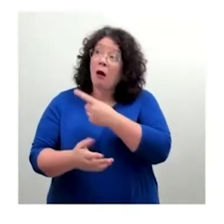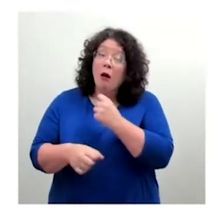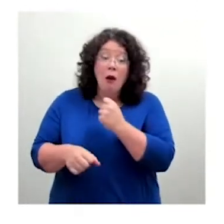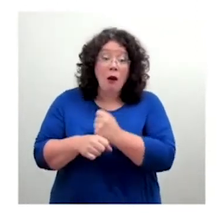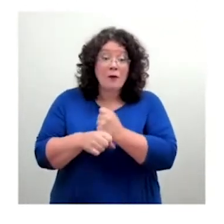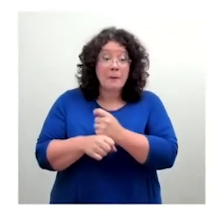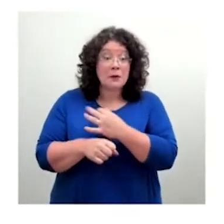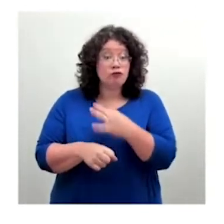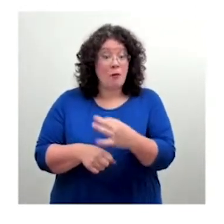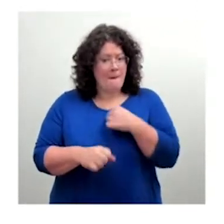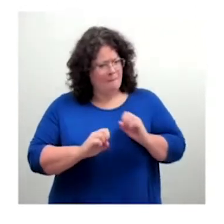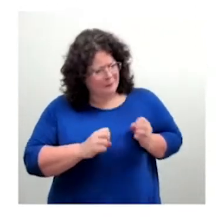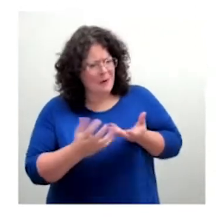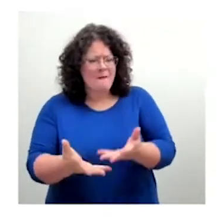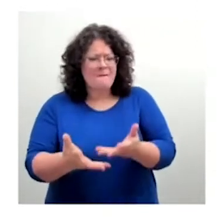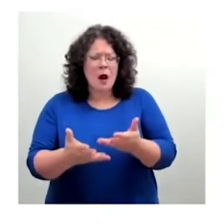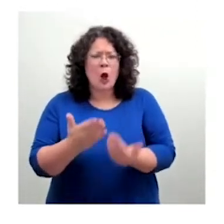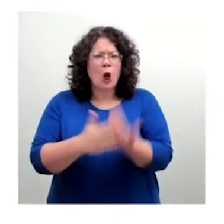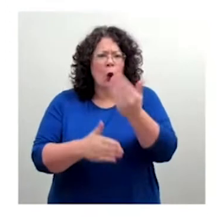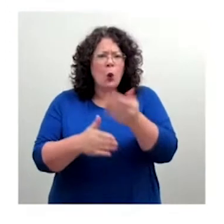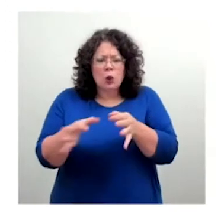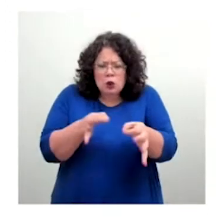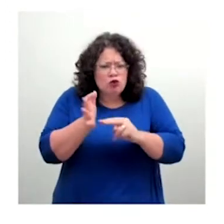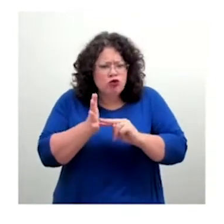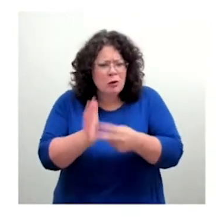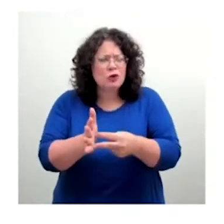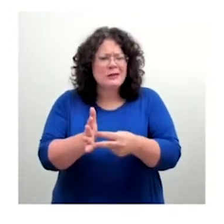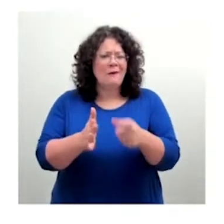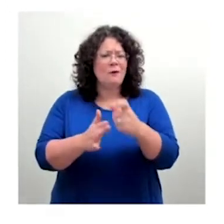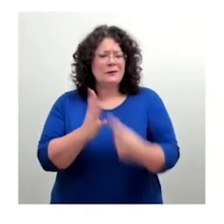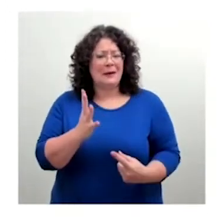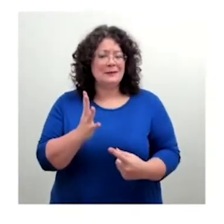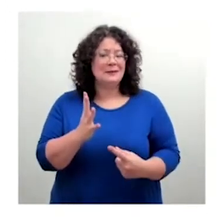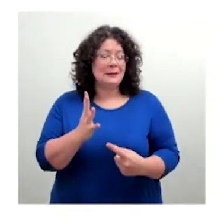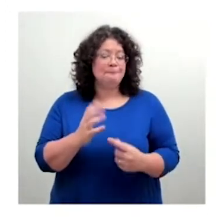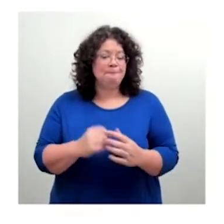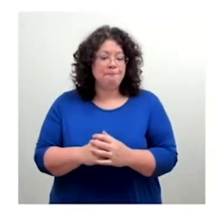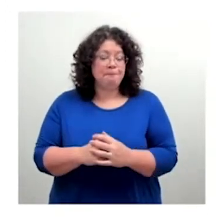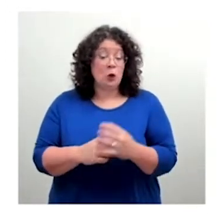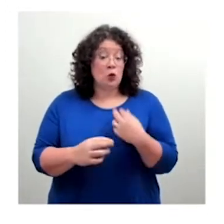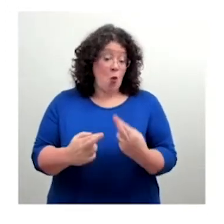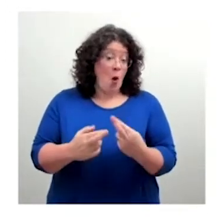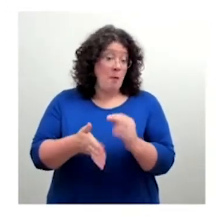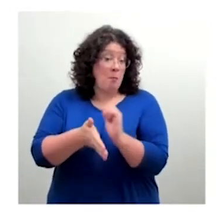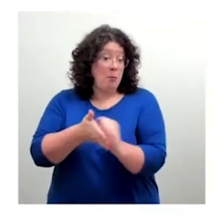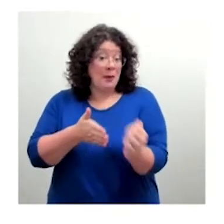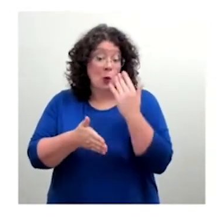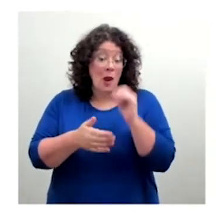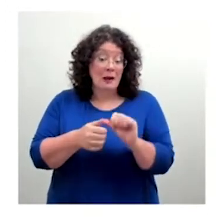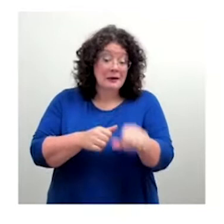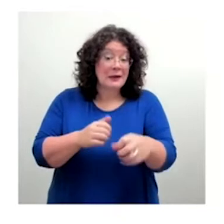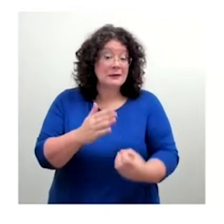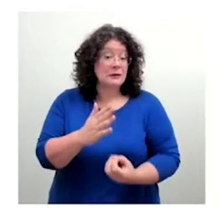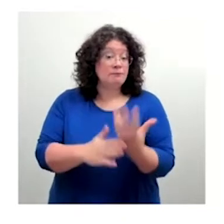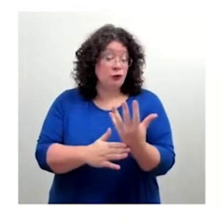that next spring on the current timeline. We're really pleased that the PM himself has taken a great deal of